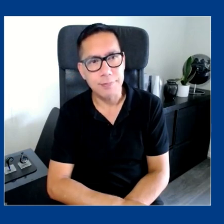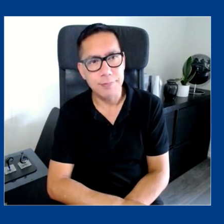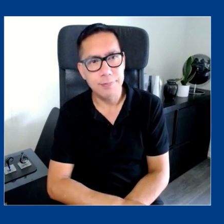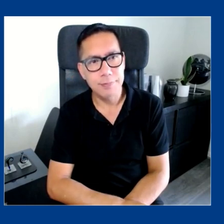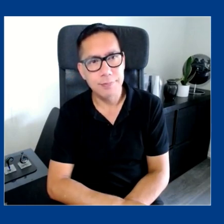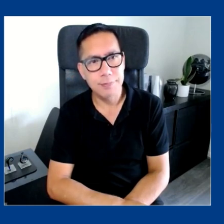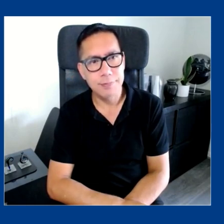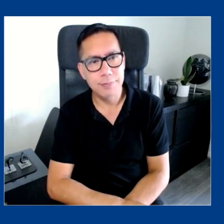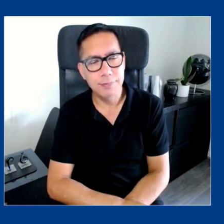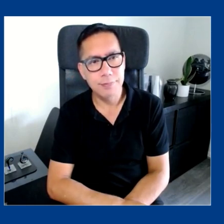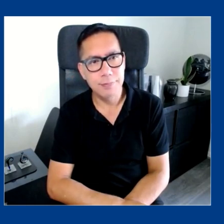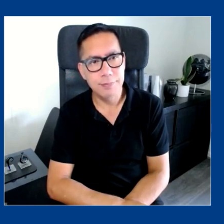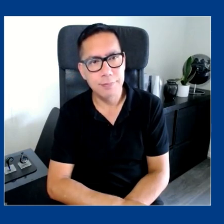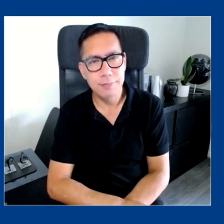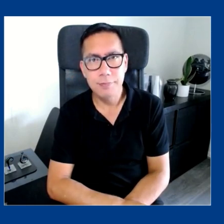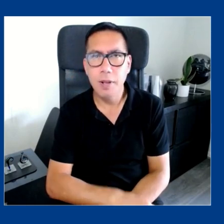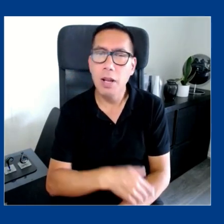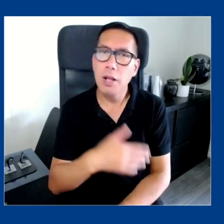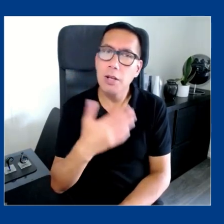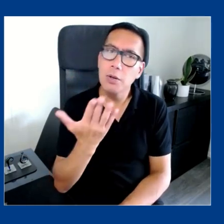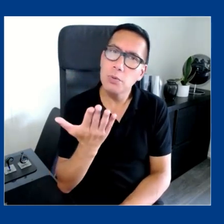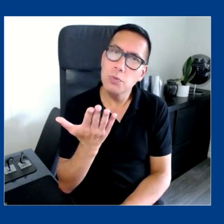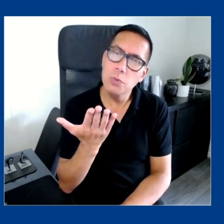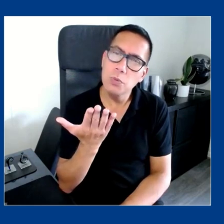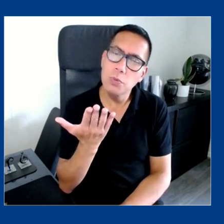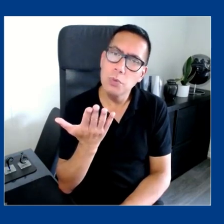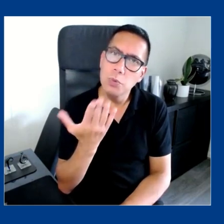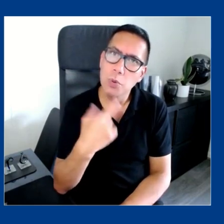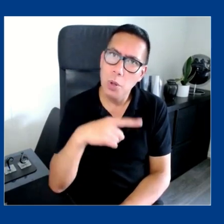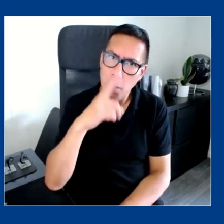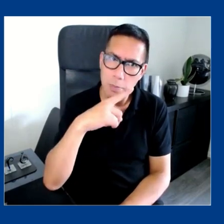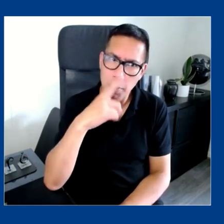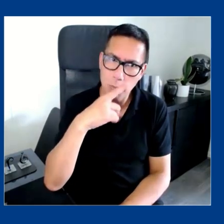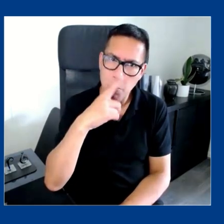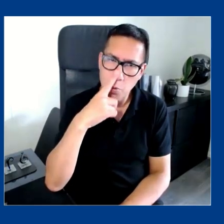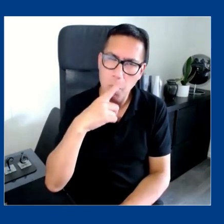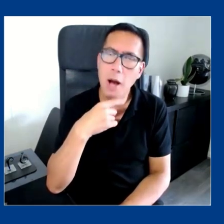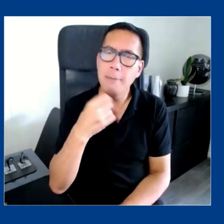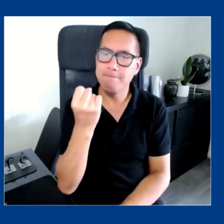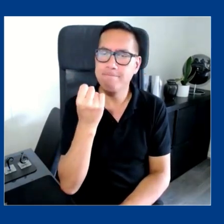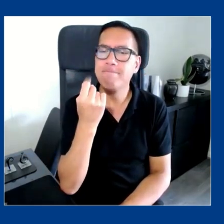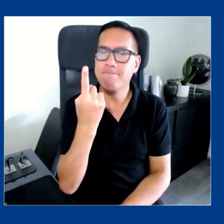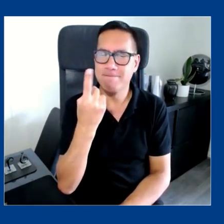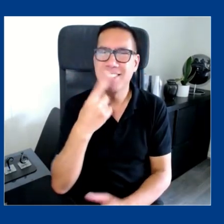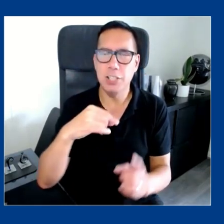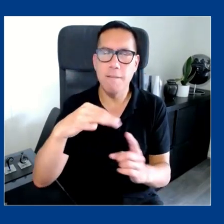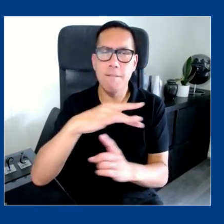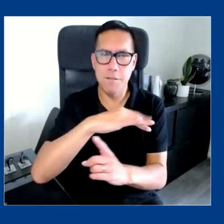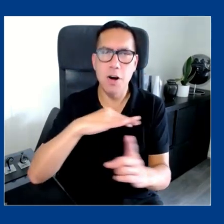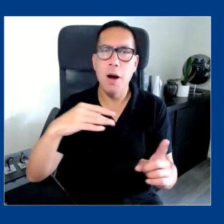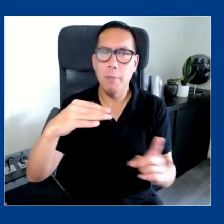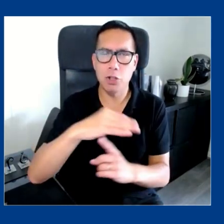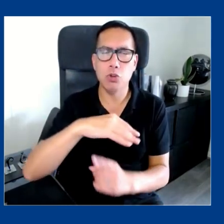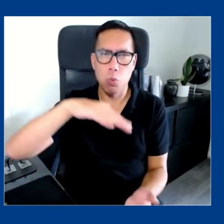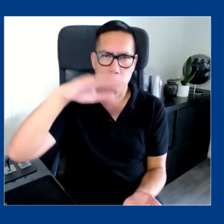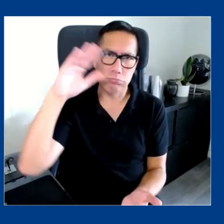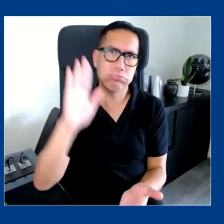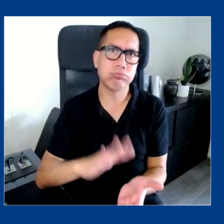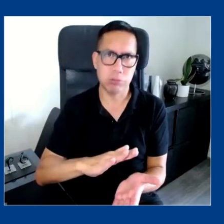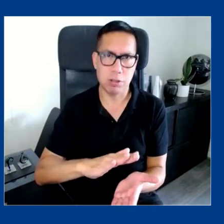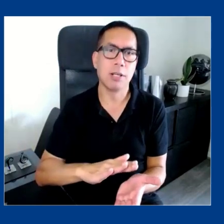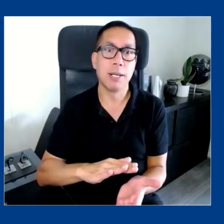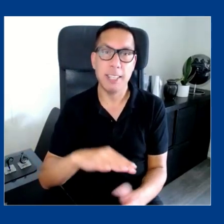So do have people acknowledge this as an environmental loss? It is really an